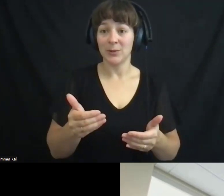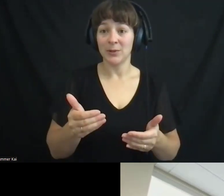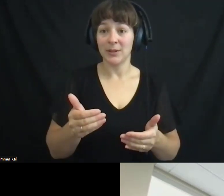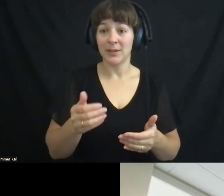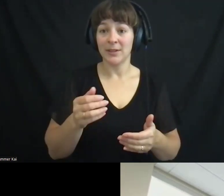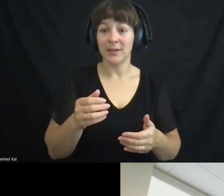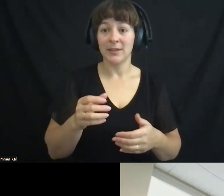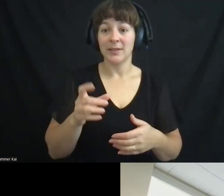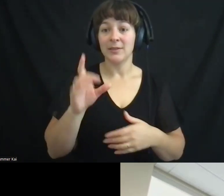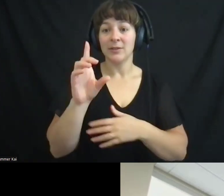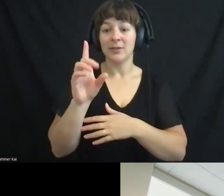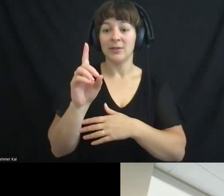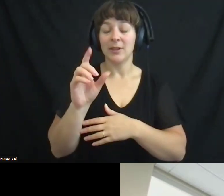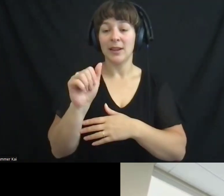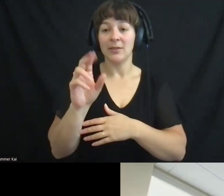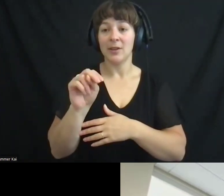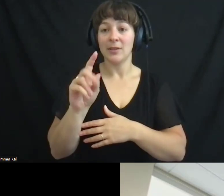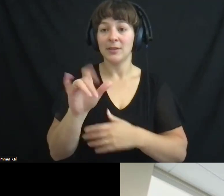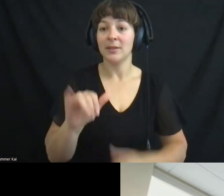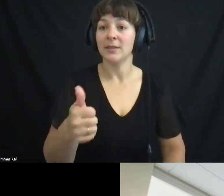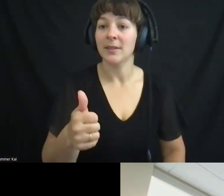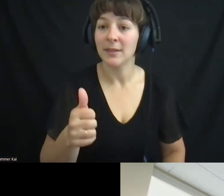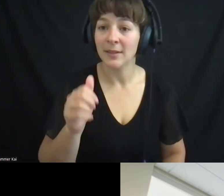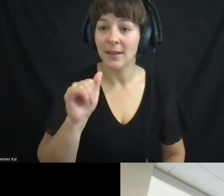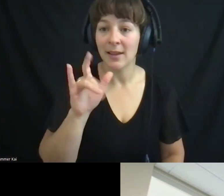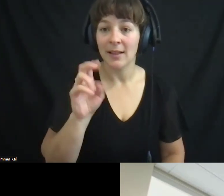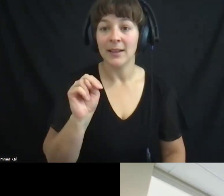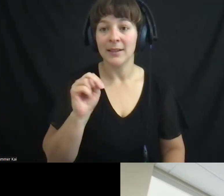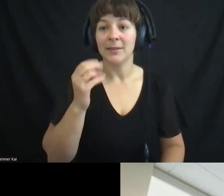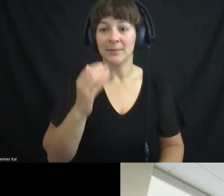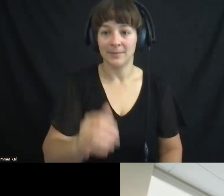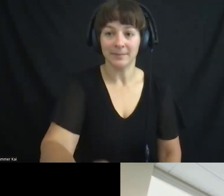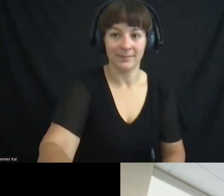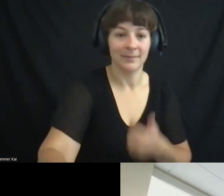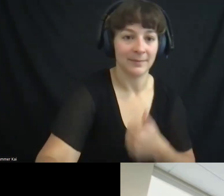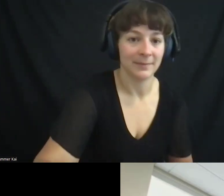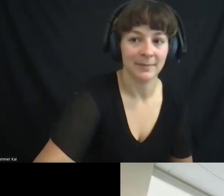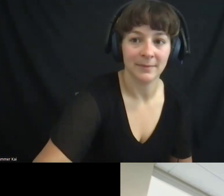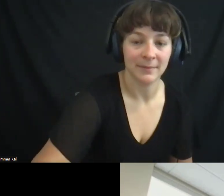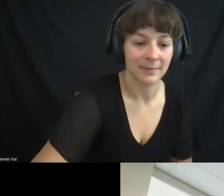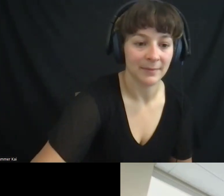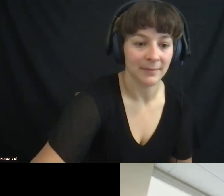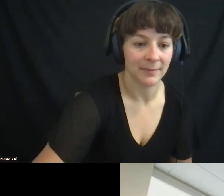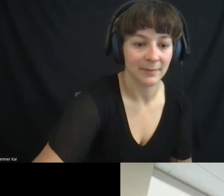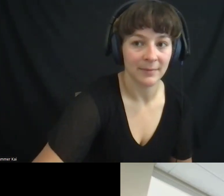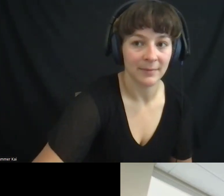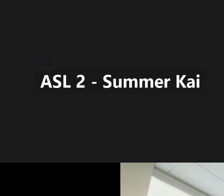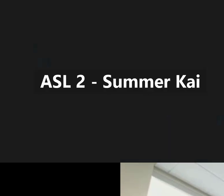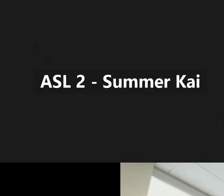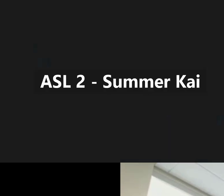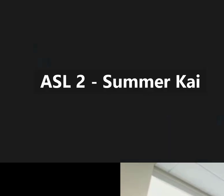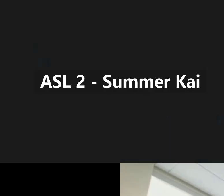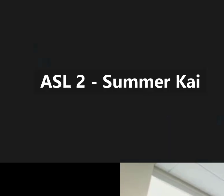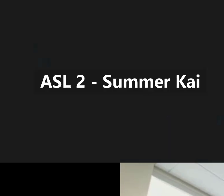morning Dante Allen, who is probably a very familiar face to many of you, as he has been a longtime champion